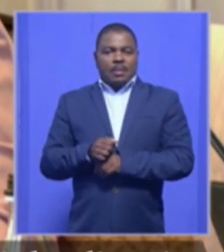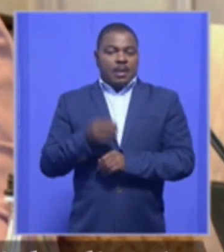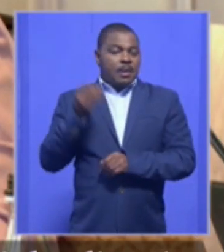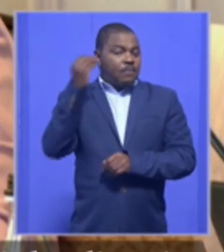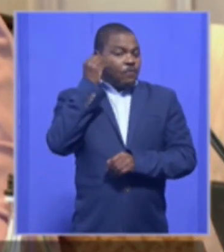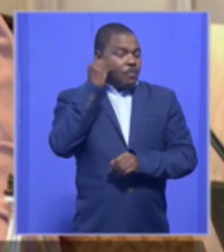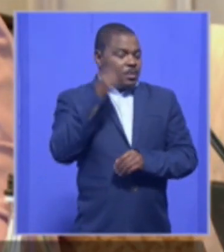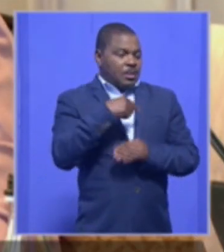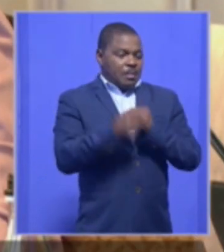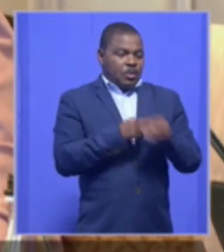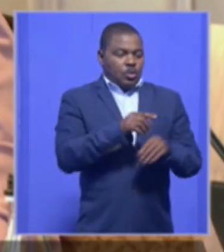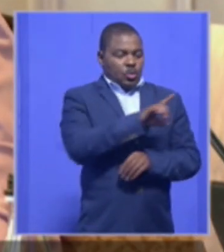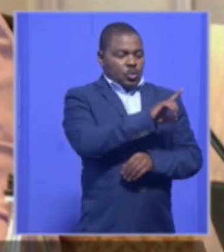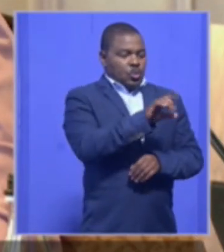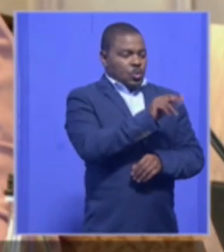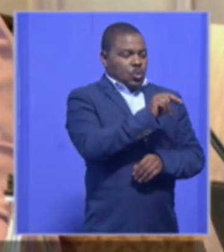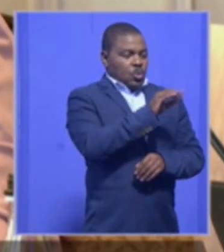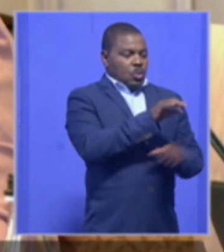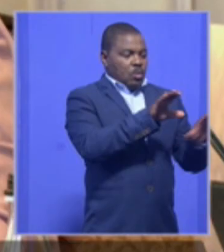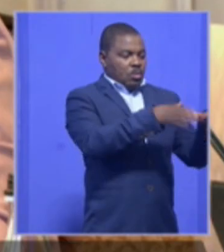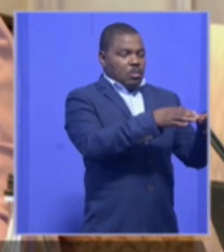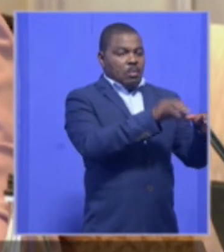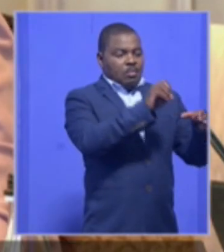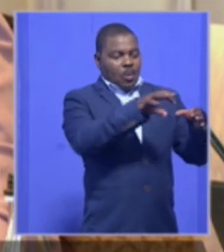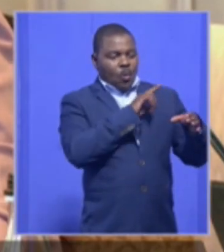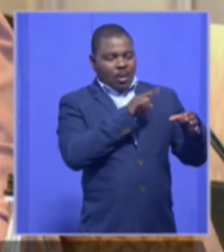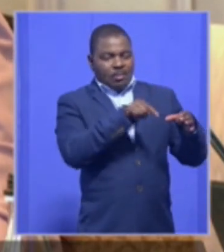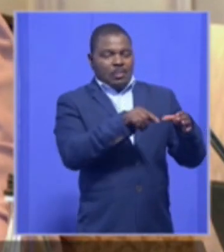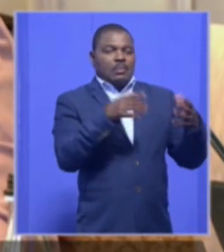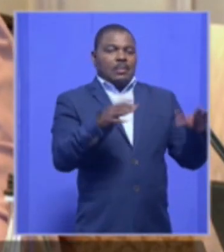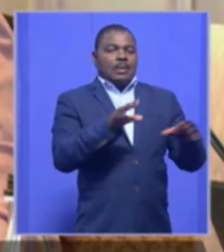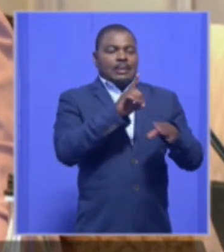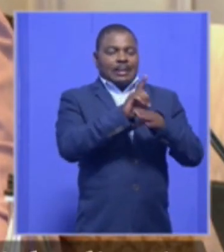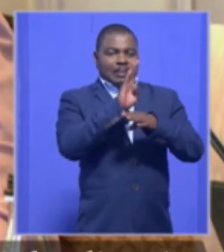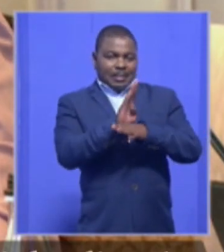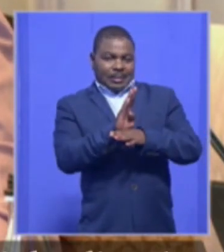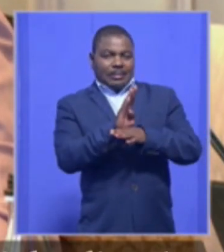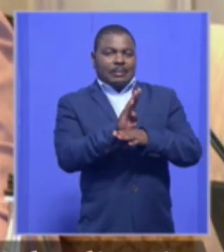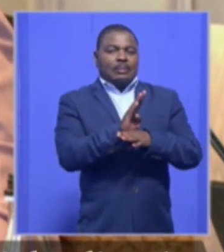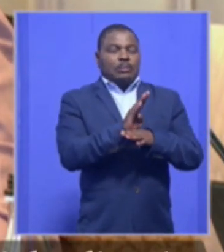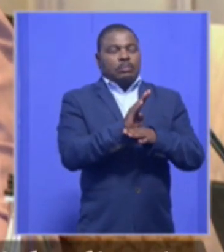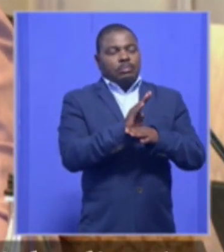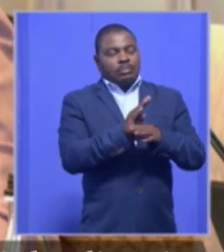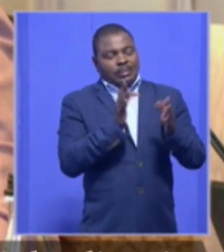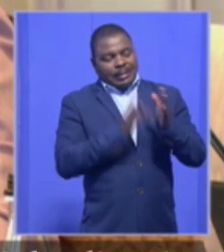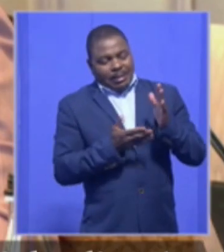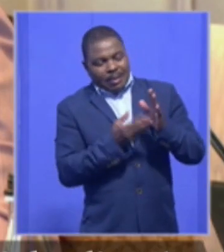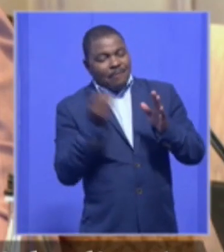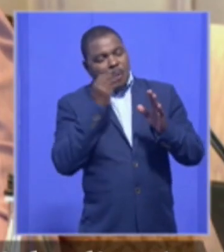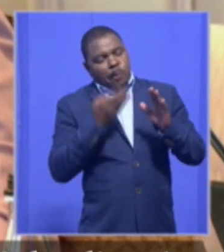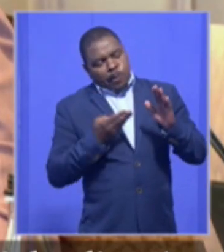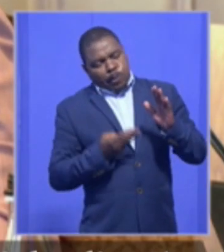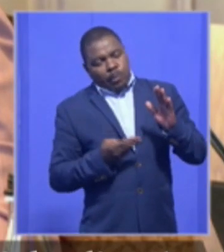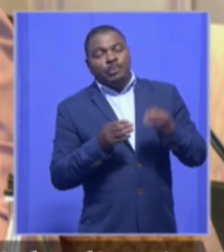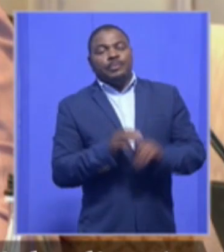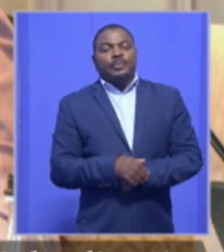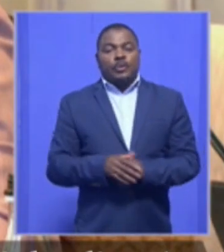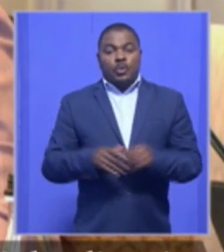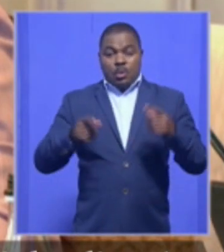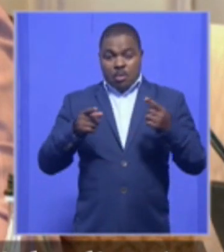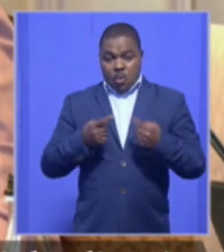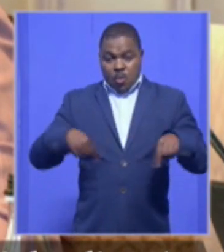Zondo, I call it repository because this is very technical about databases and other information. And